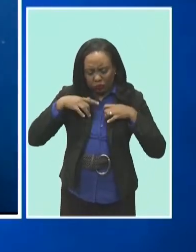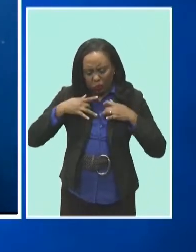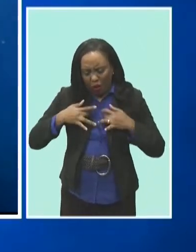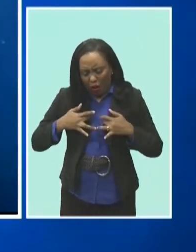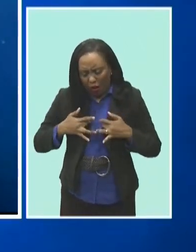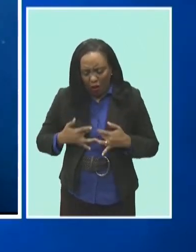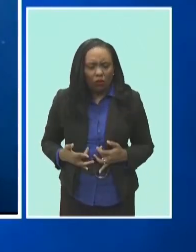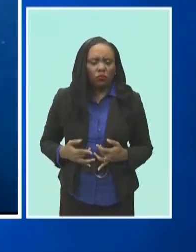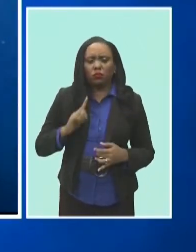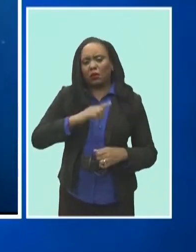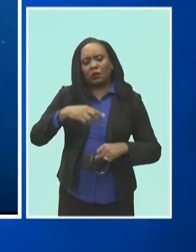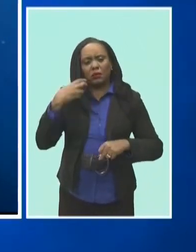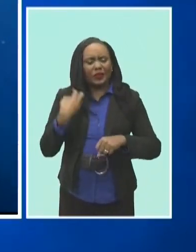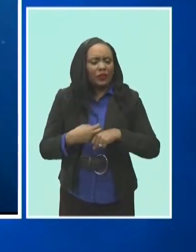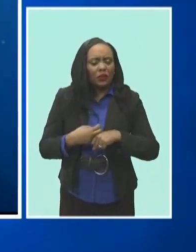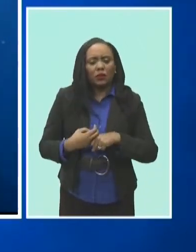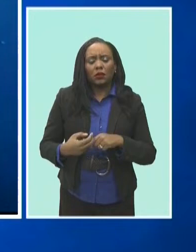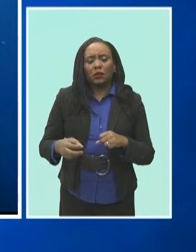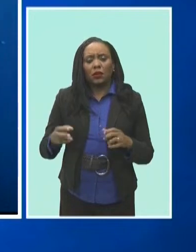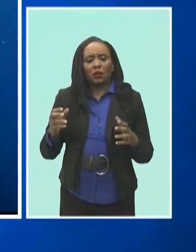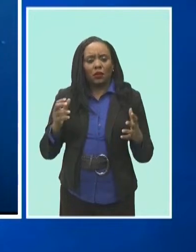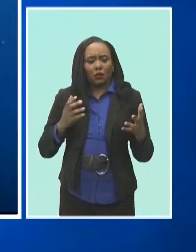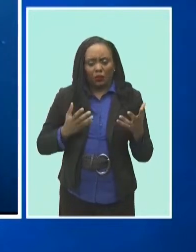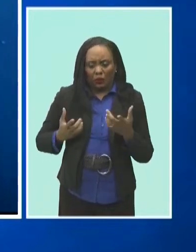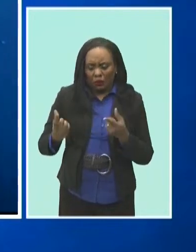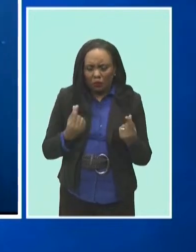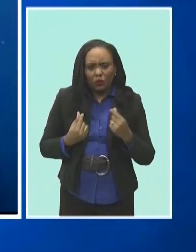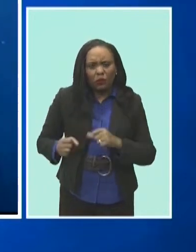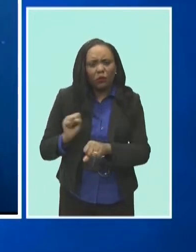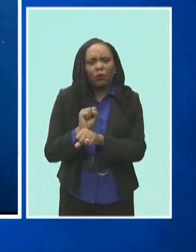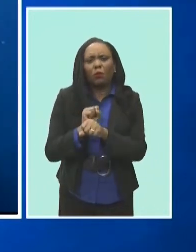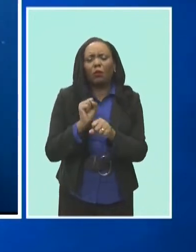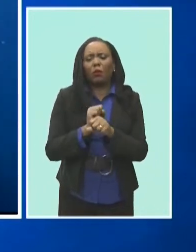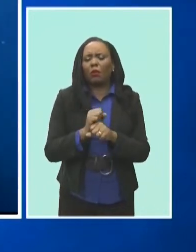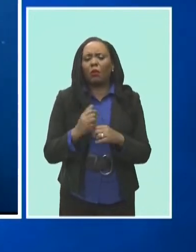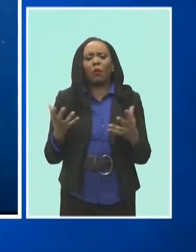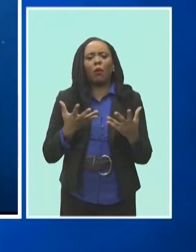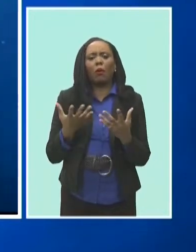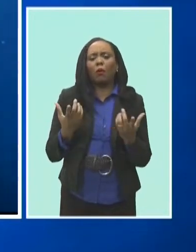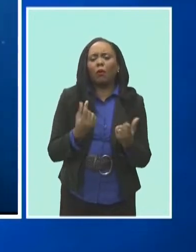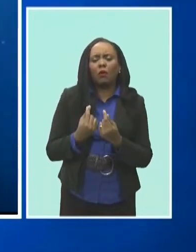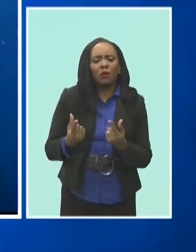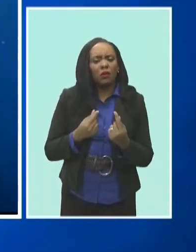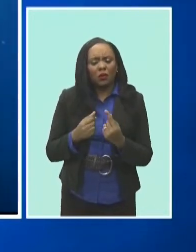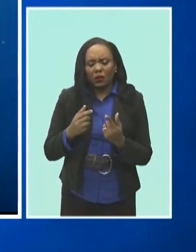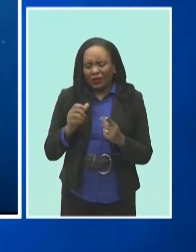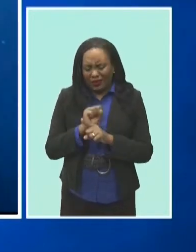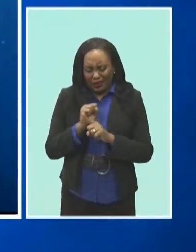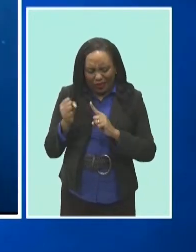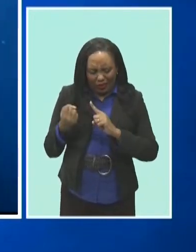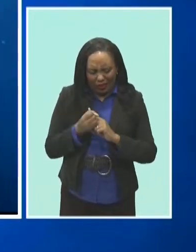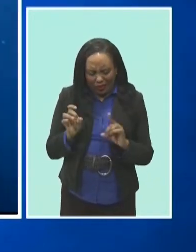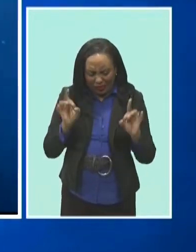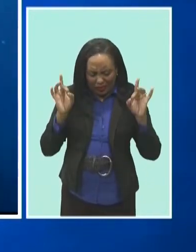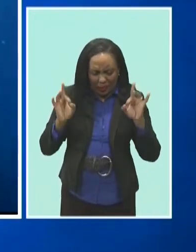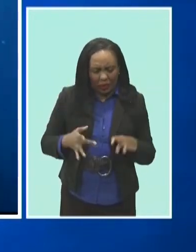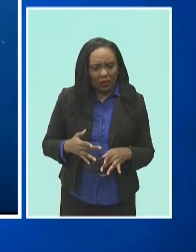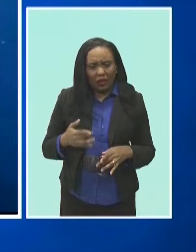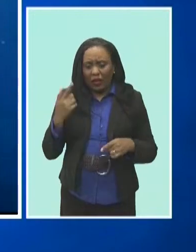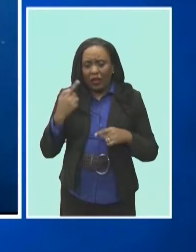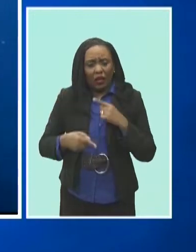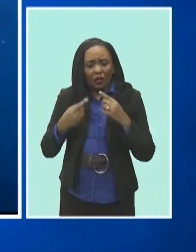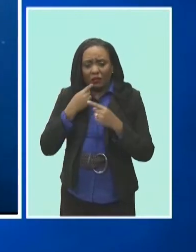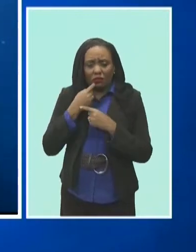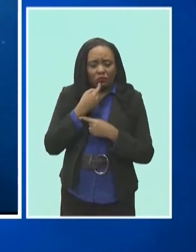it's hard. The words in such a circumstance I might not even be able to really tell you the pain